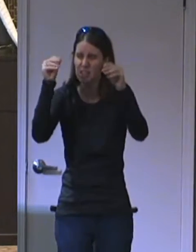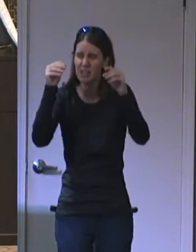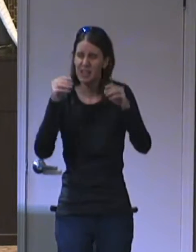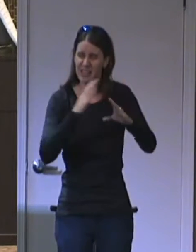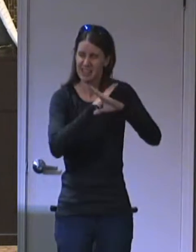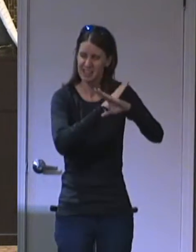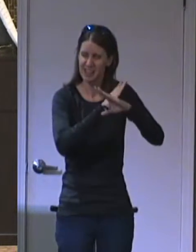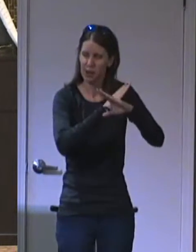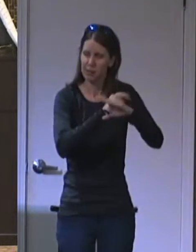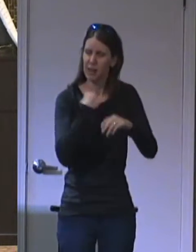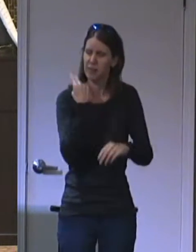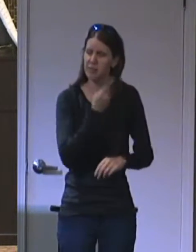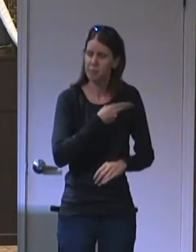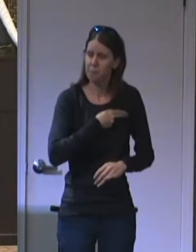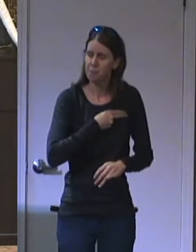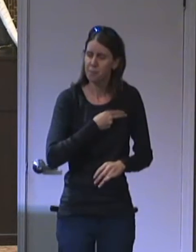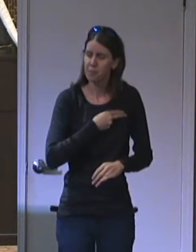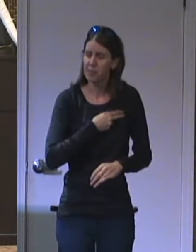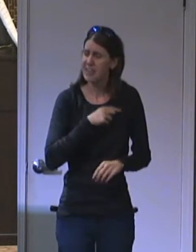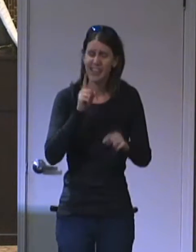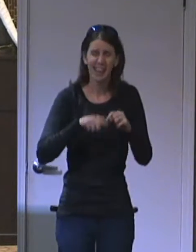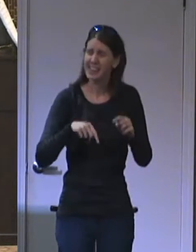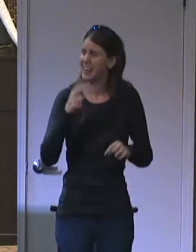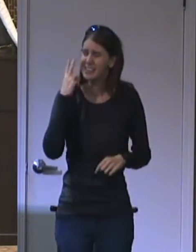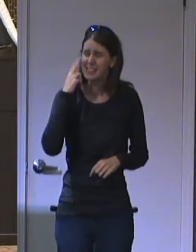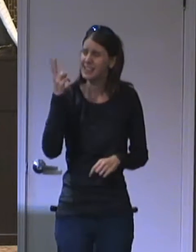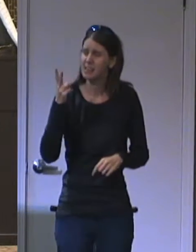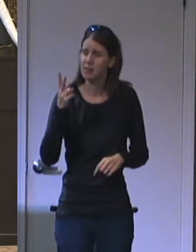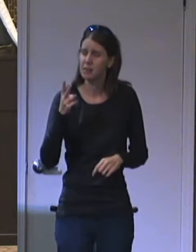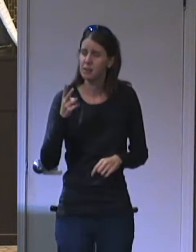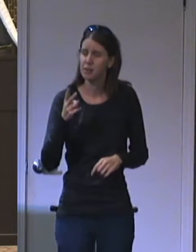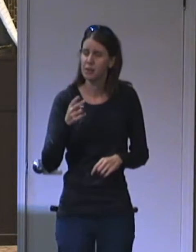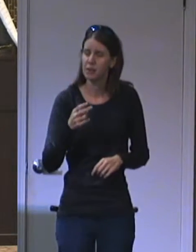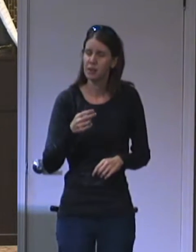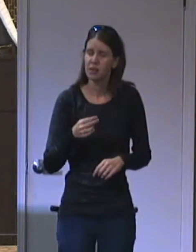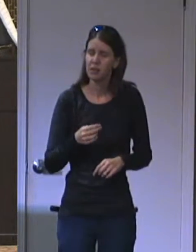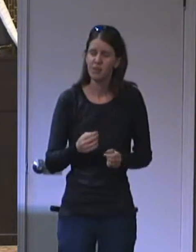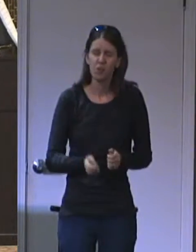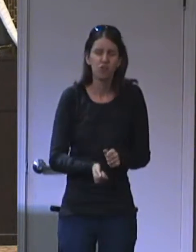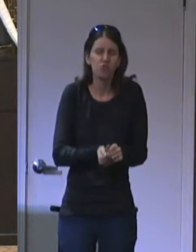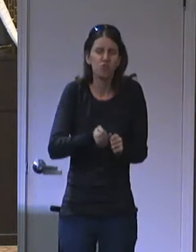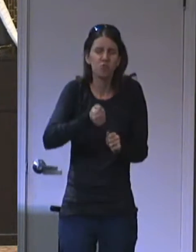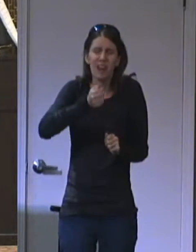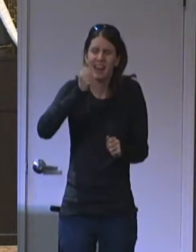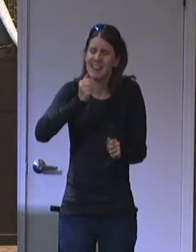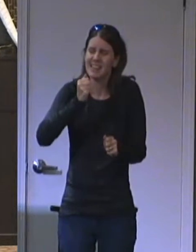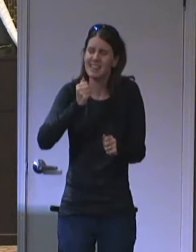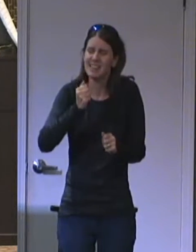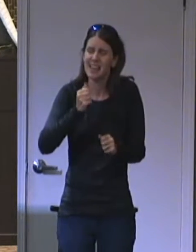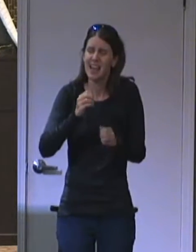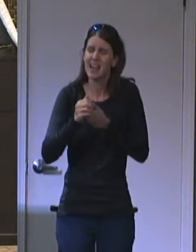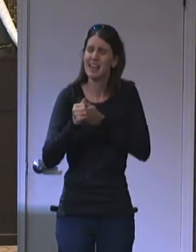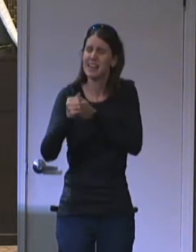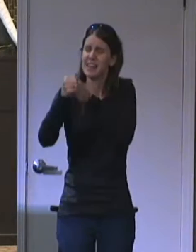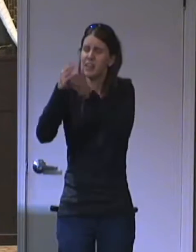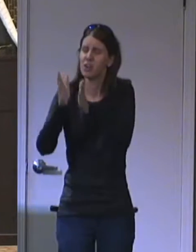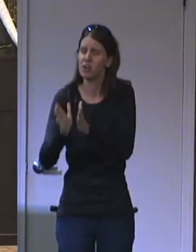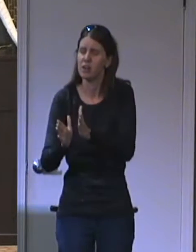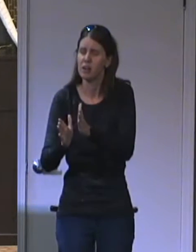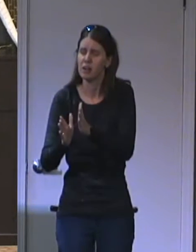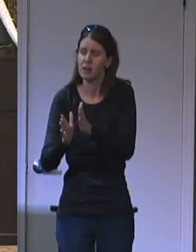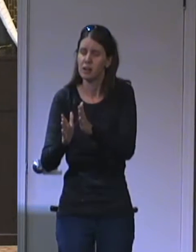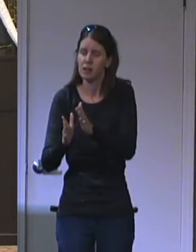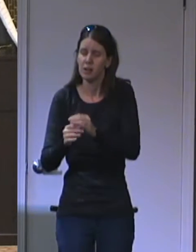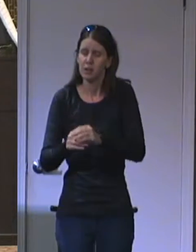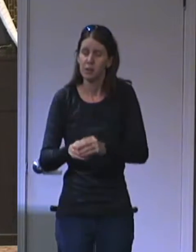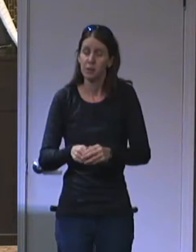has blinded us so that we cannot see the greatest guidance,